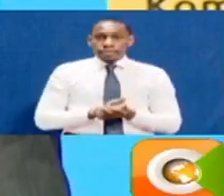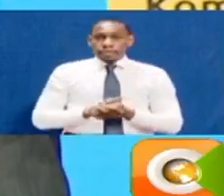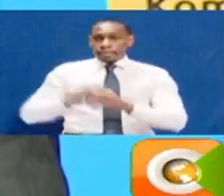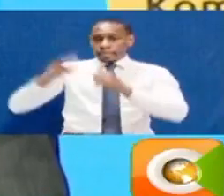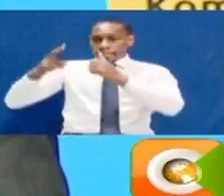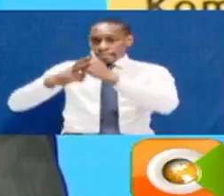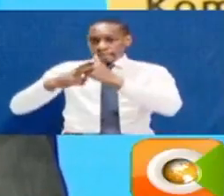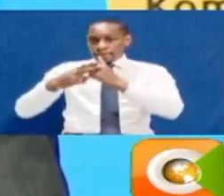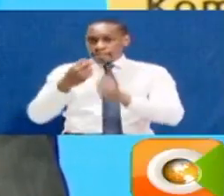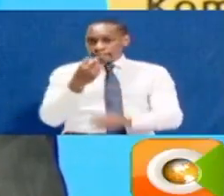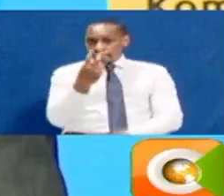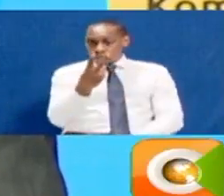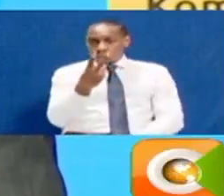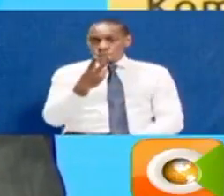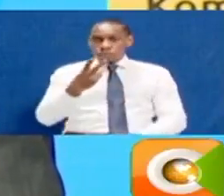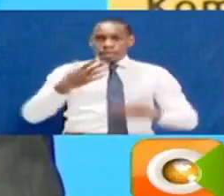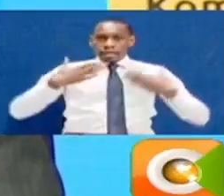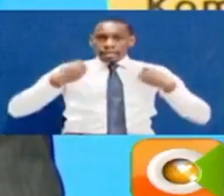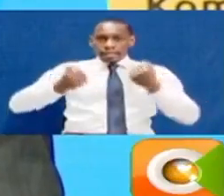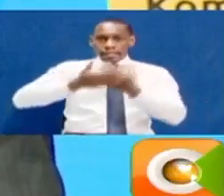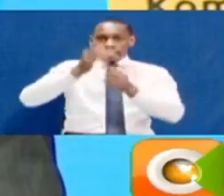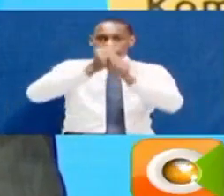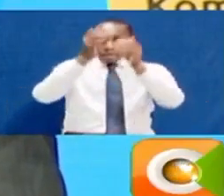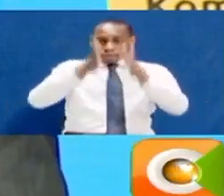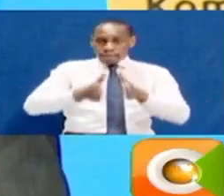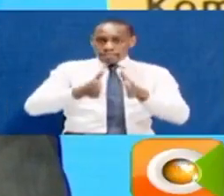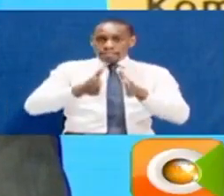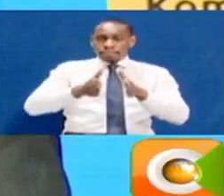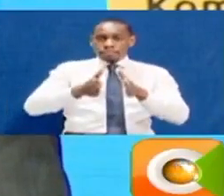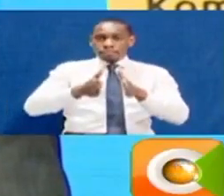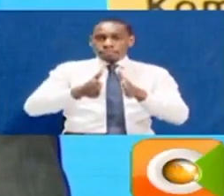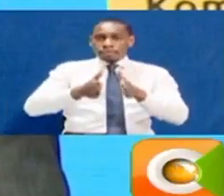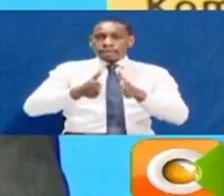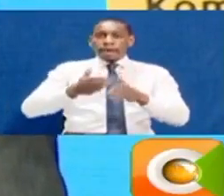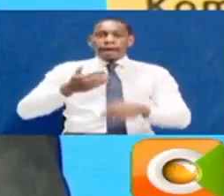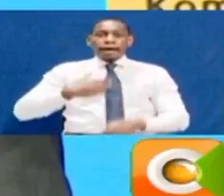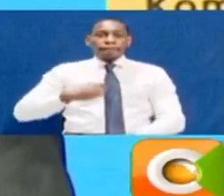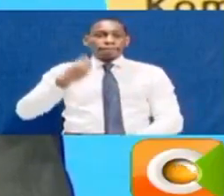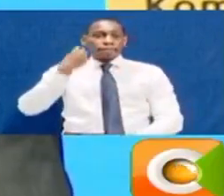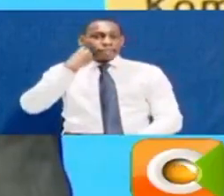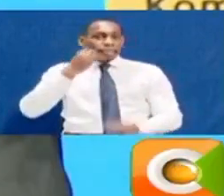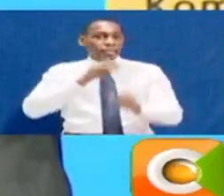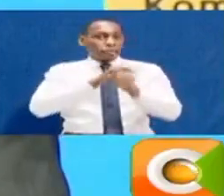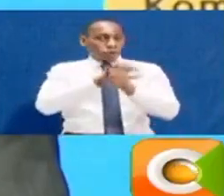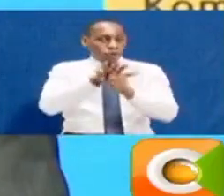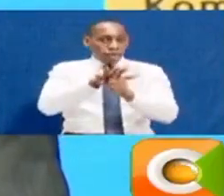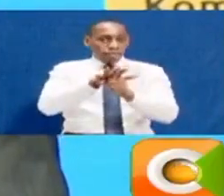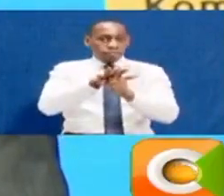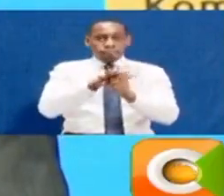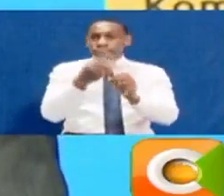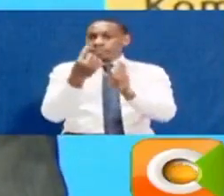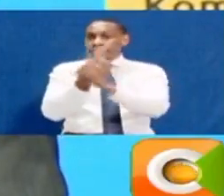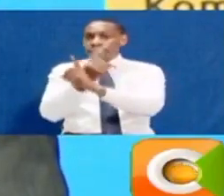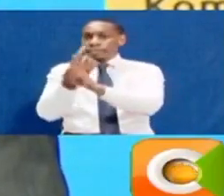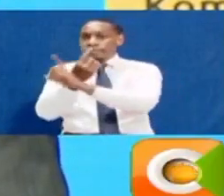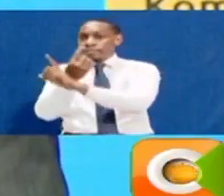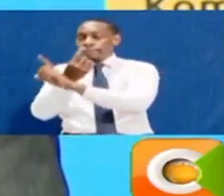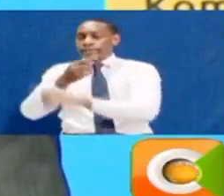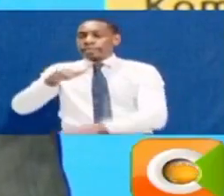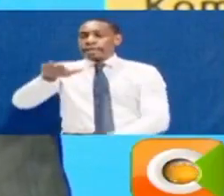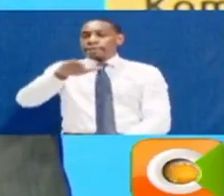72 frontline healthcare workers have contracted the virus from different environments.